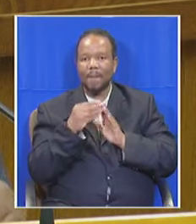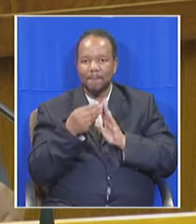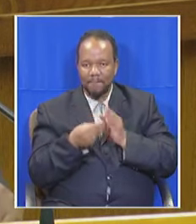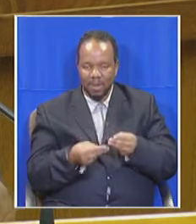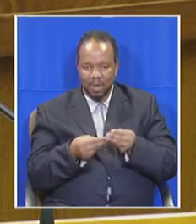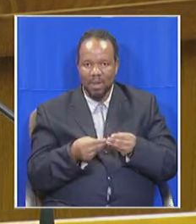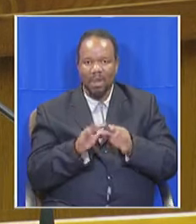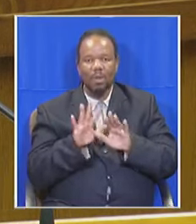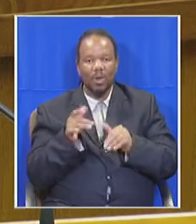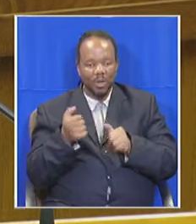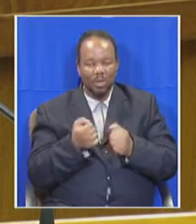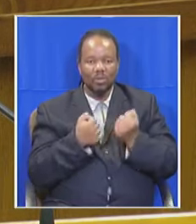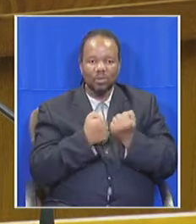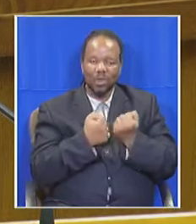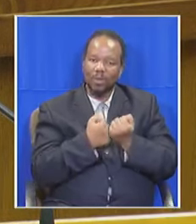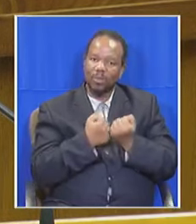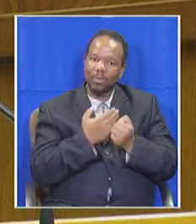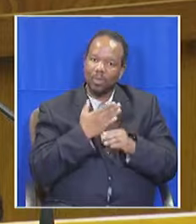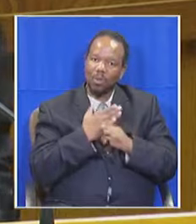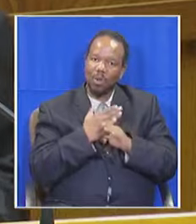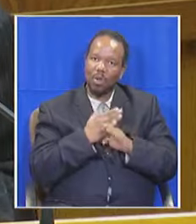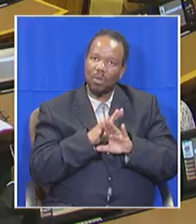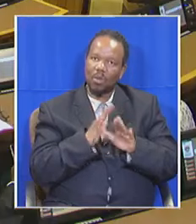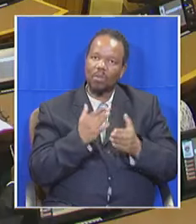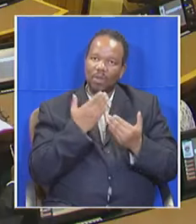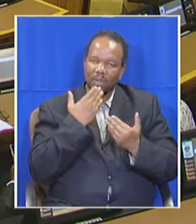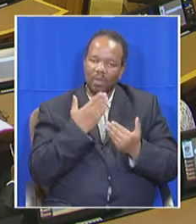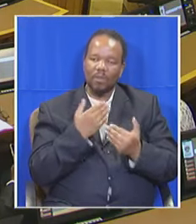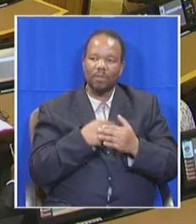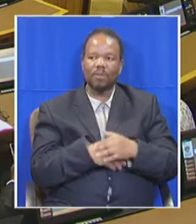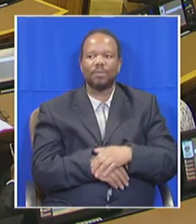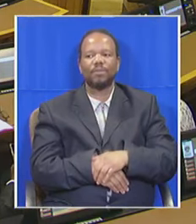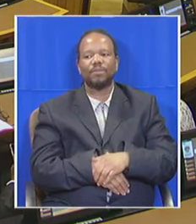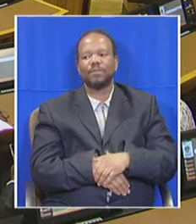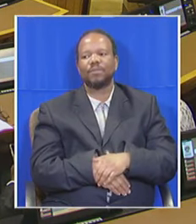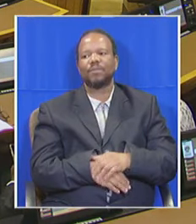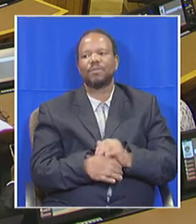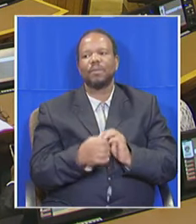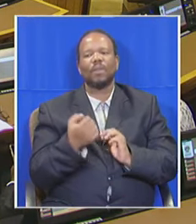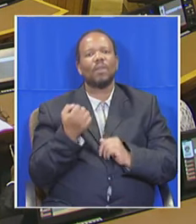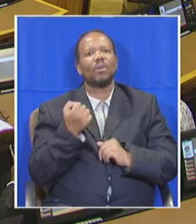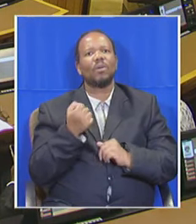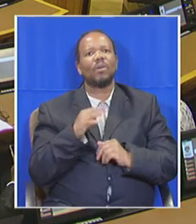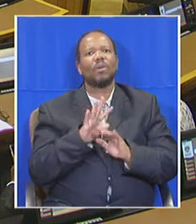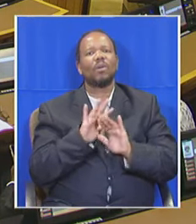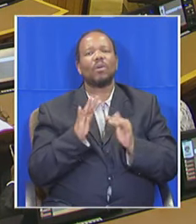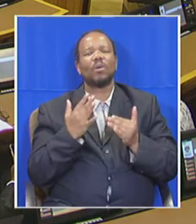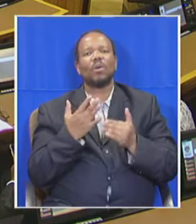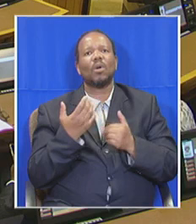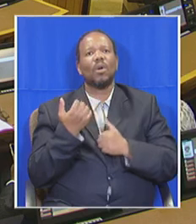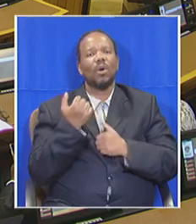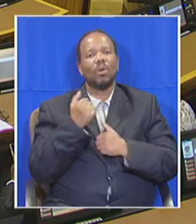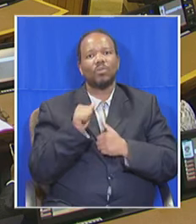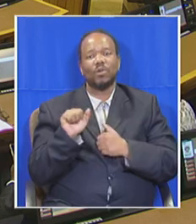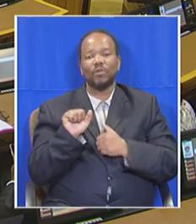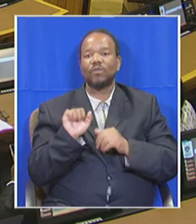this worthy endeavor and proposal. Thank you very much. Are there any objections to the committee being granted permission in terms